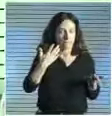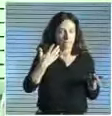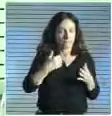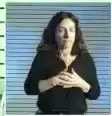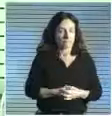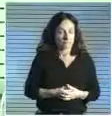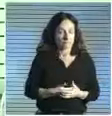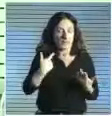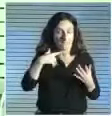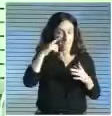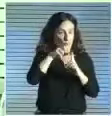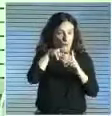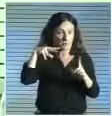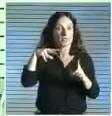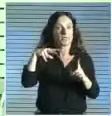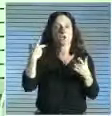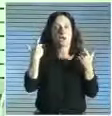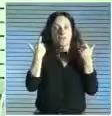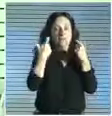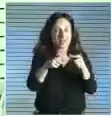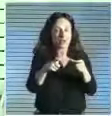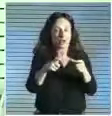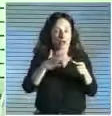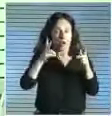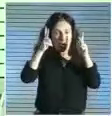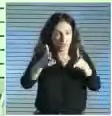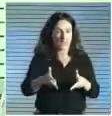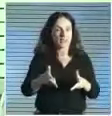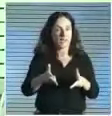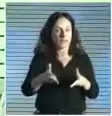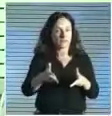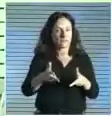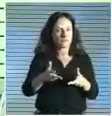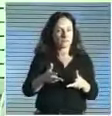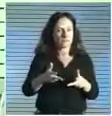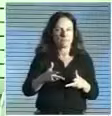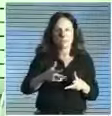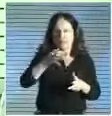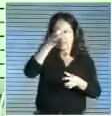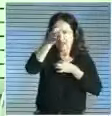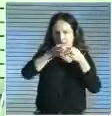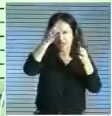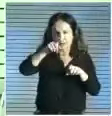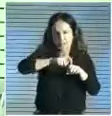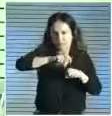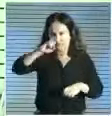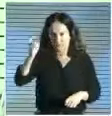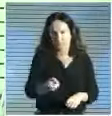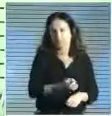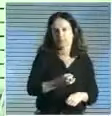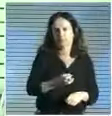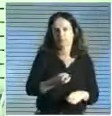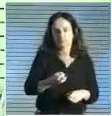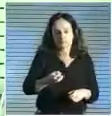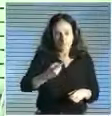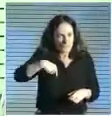industry perspective, there's actually a lot already there. So we are ready to give that to all of you and to see if it